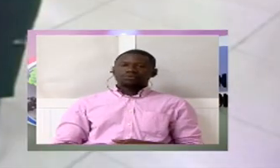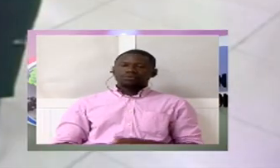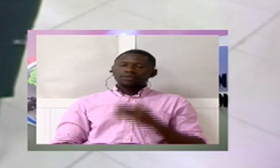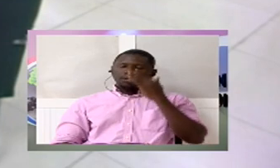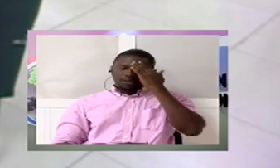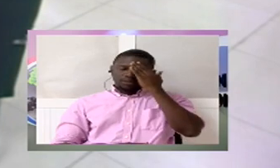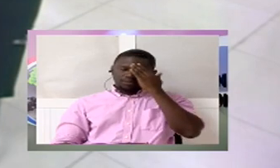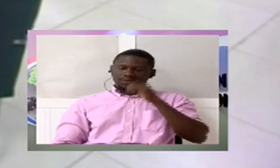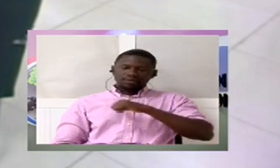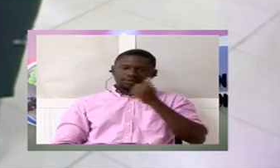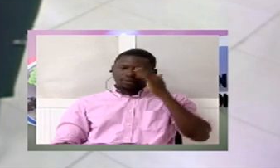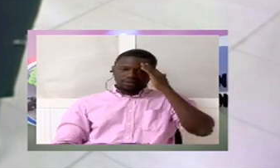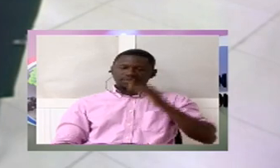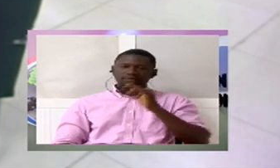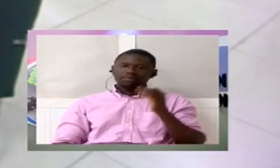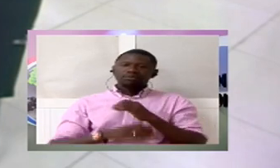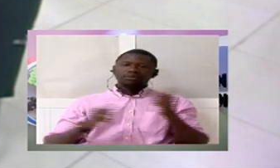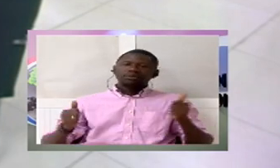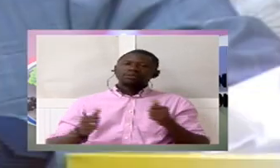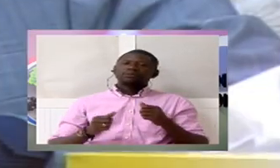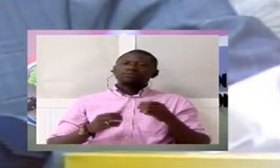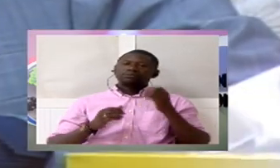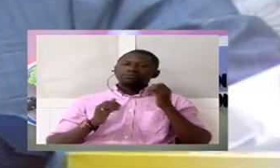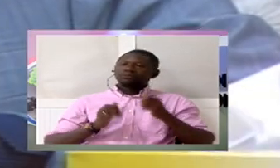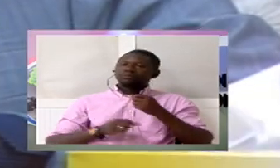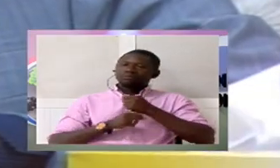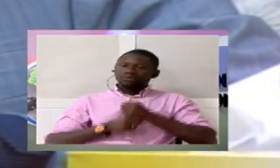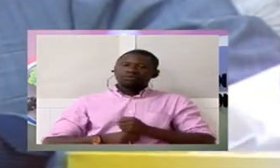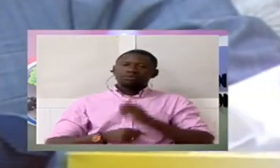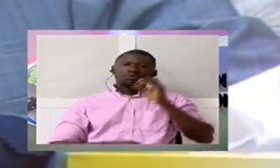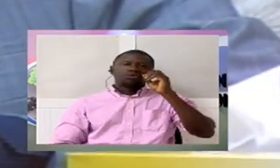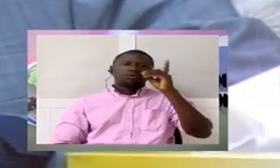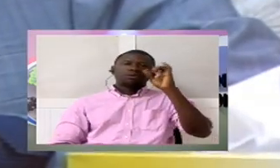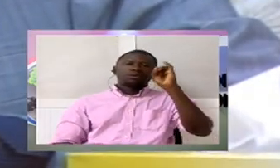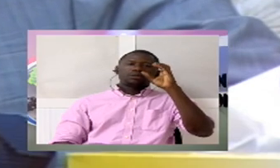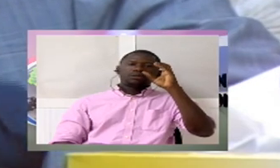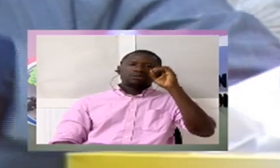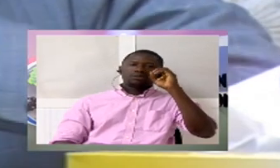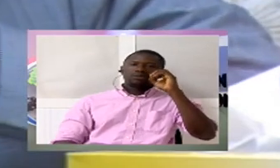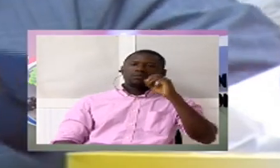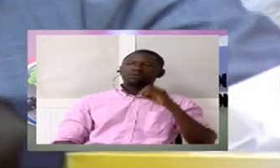Amen. And thank you very much, Bishop Padiko. Councillor, we...